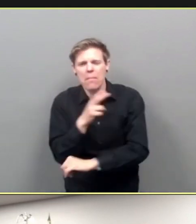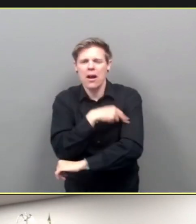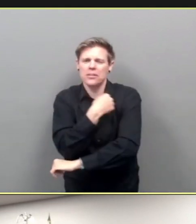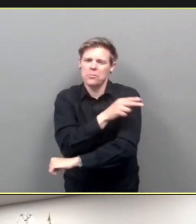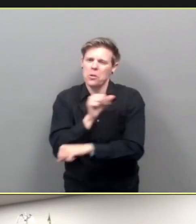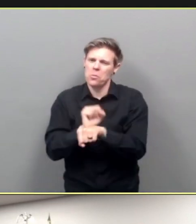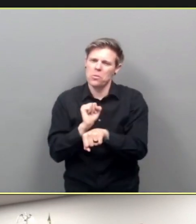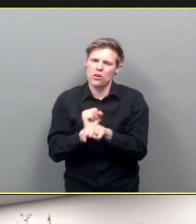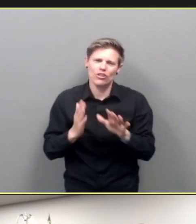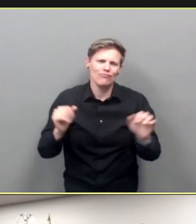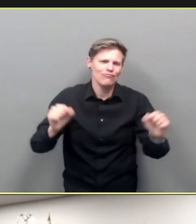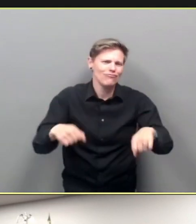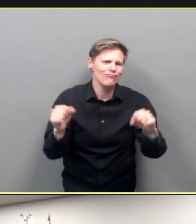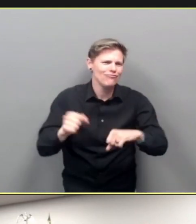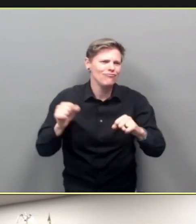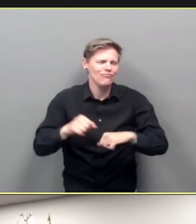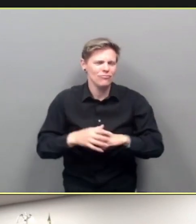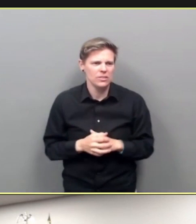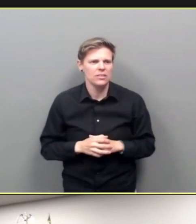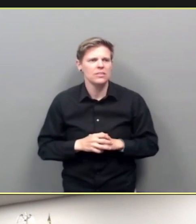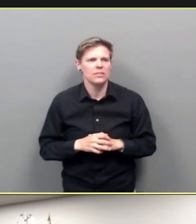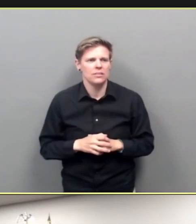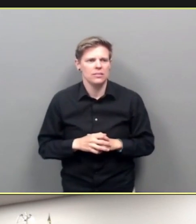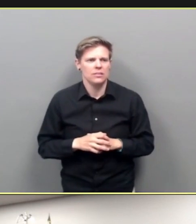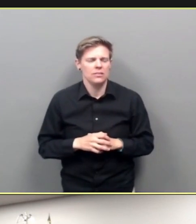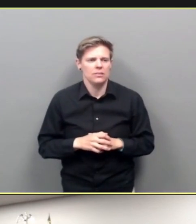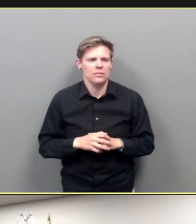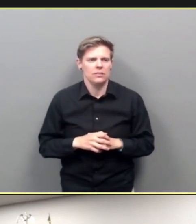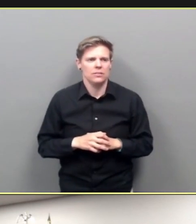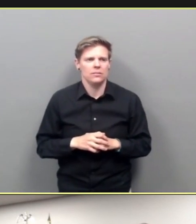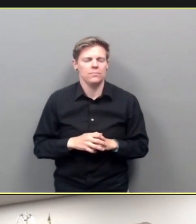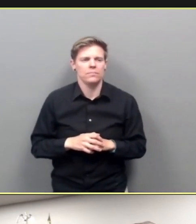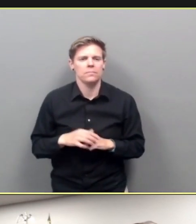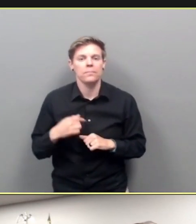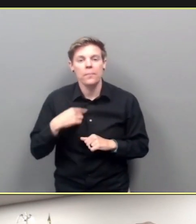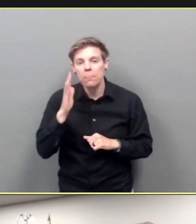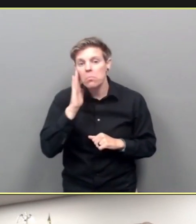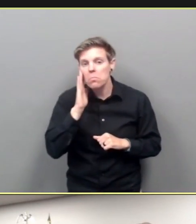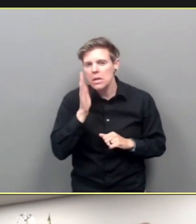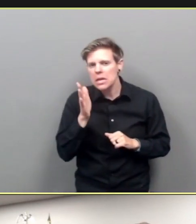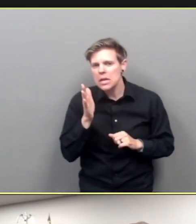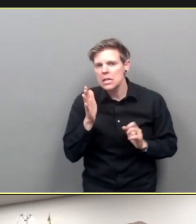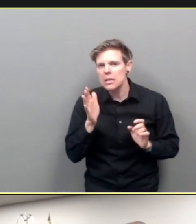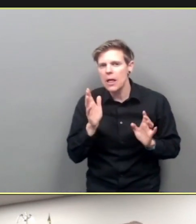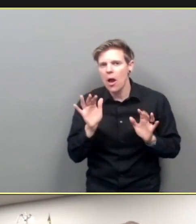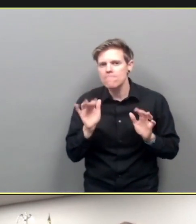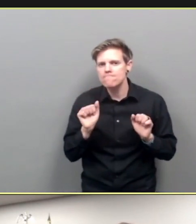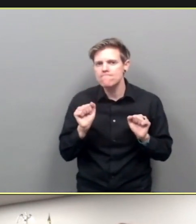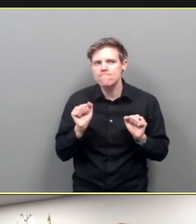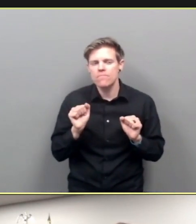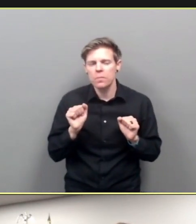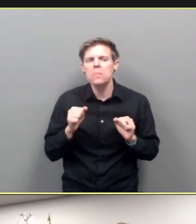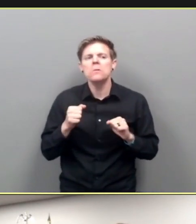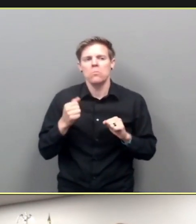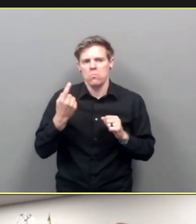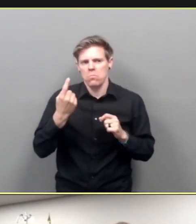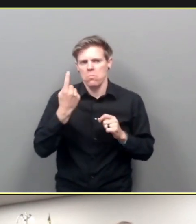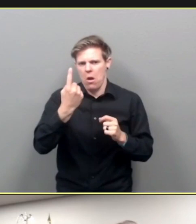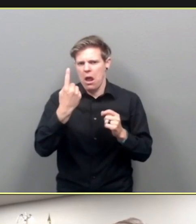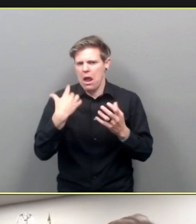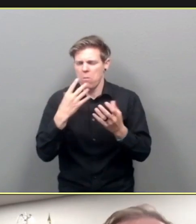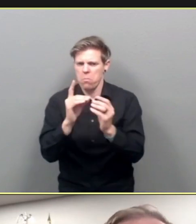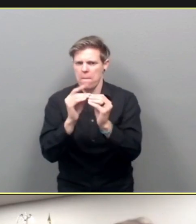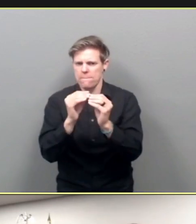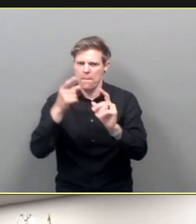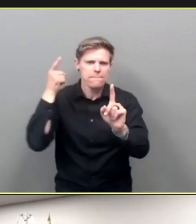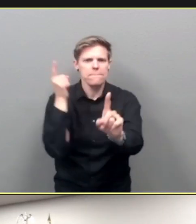chance with your question to piggyback on one from Brittany as well that I forgot as part of my answer. And that was just when we're